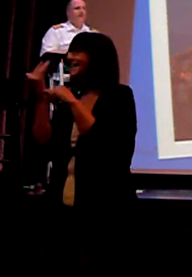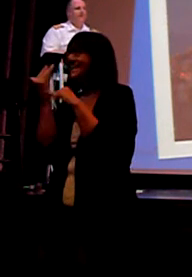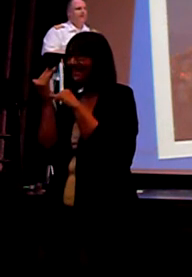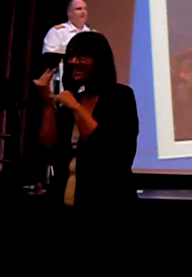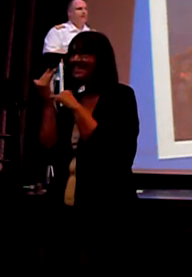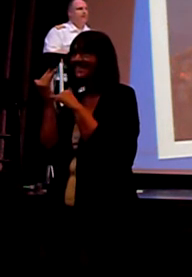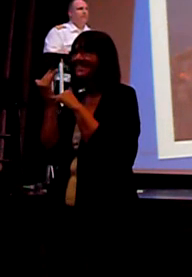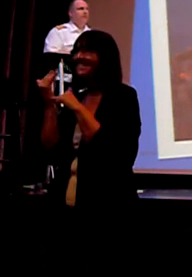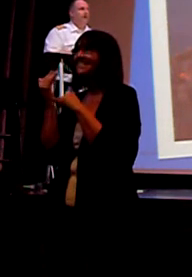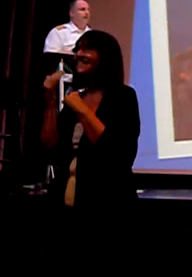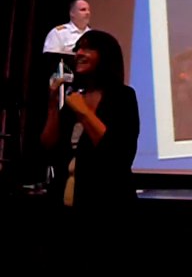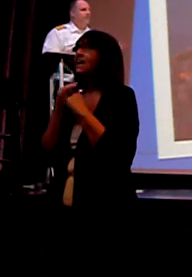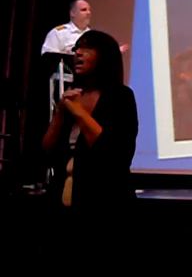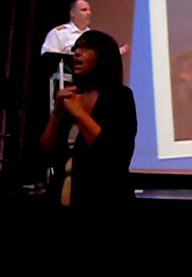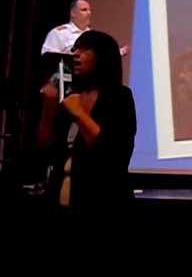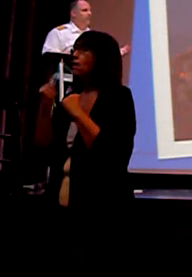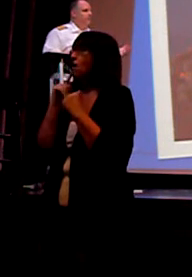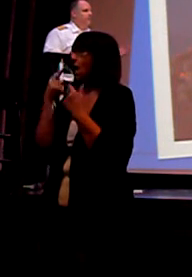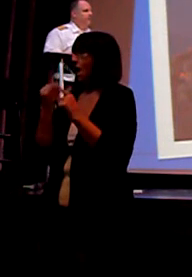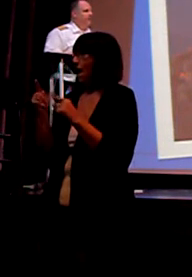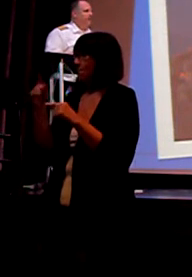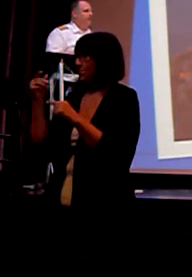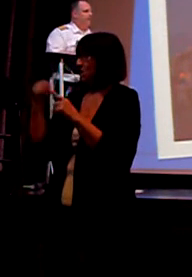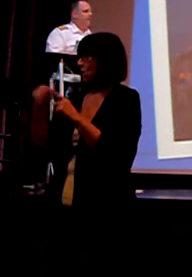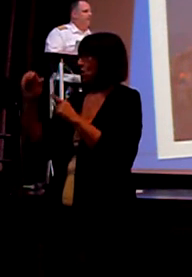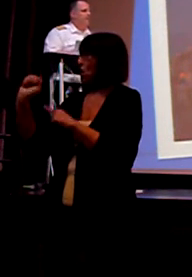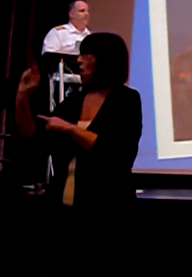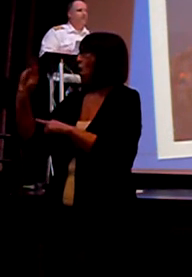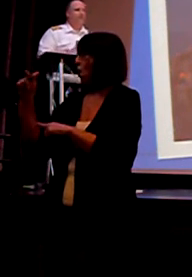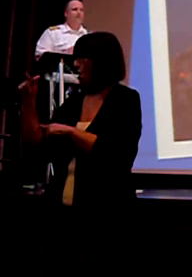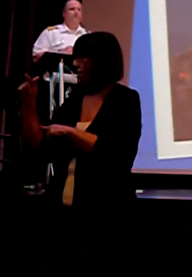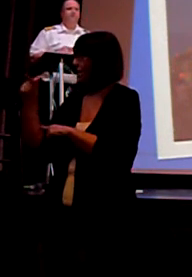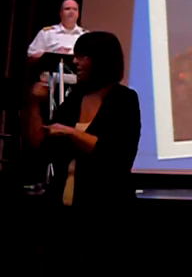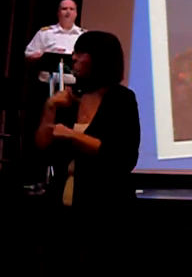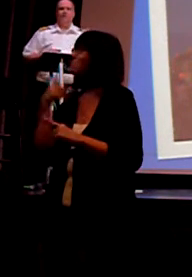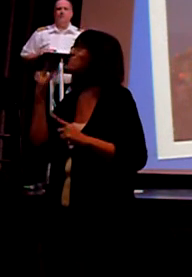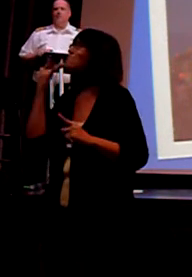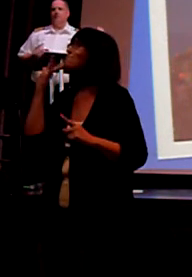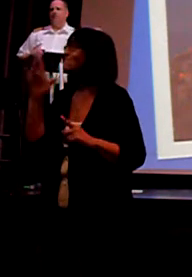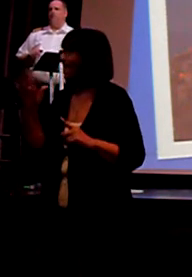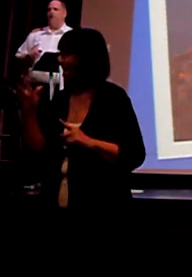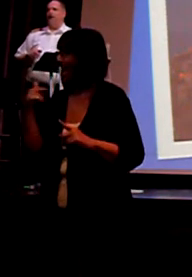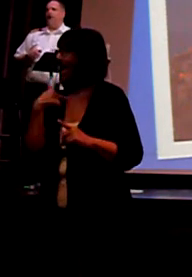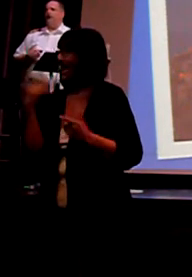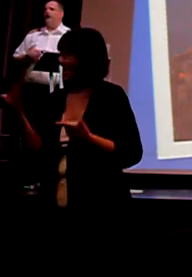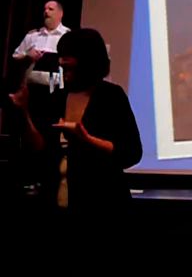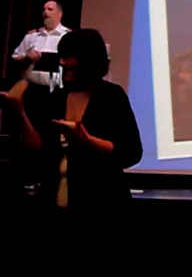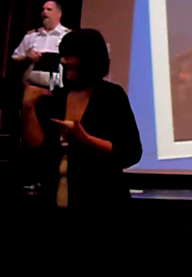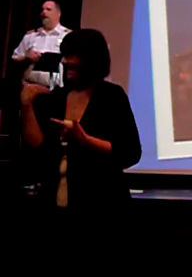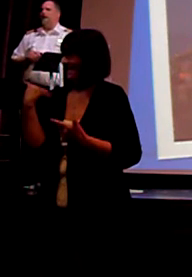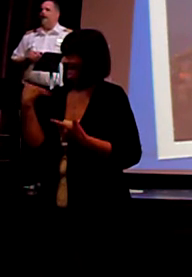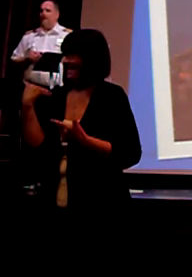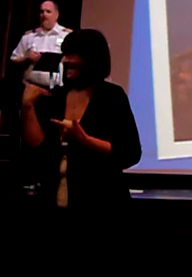And it happens in August, and I was fortunate when I was here